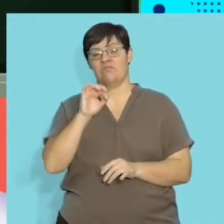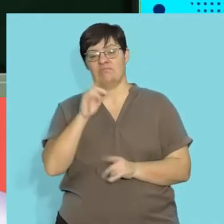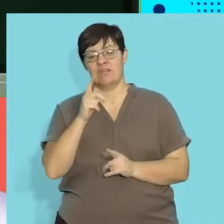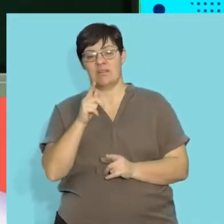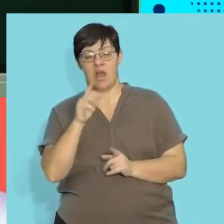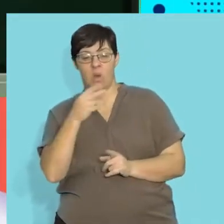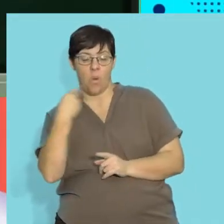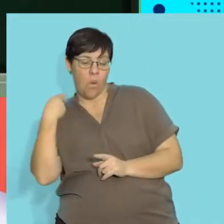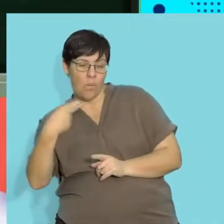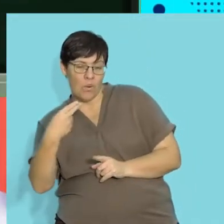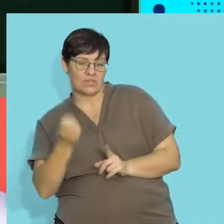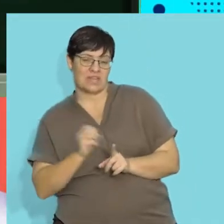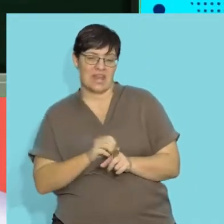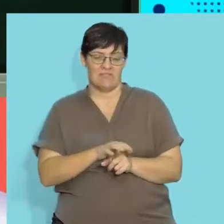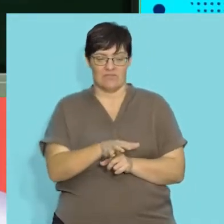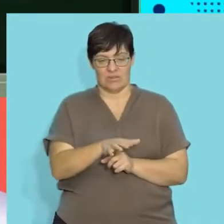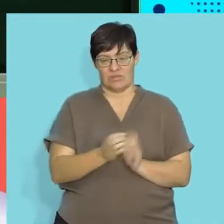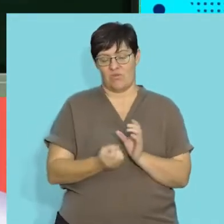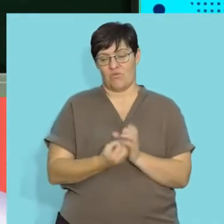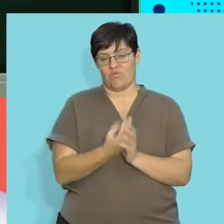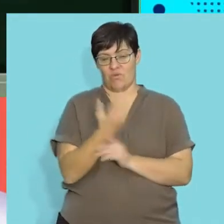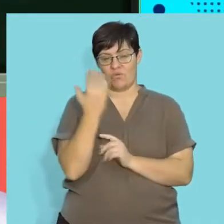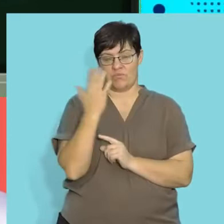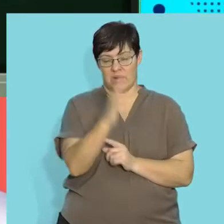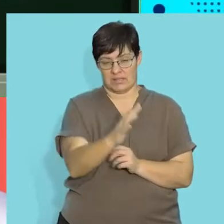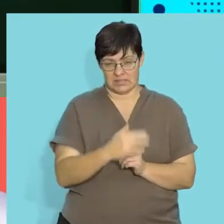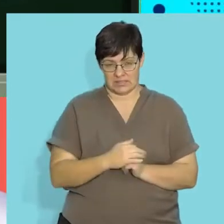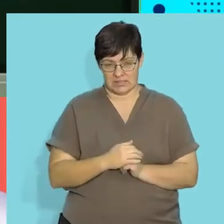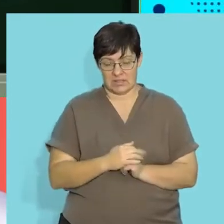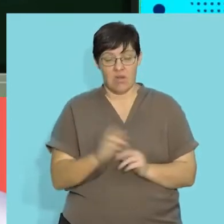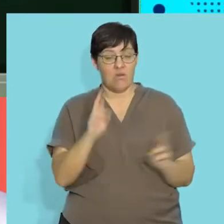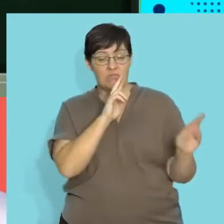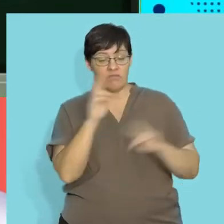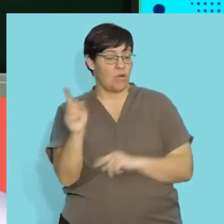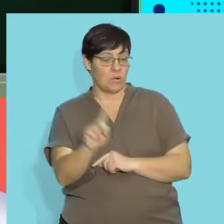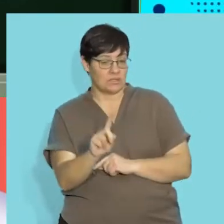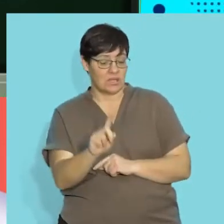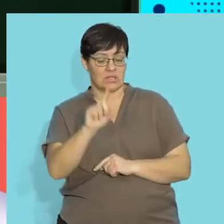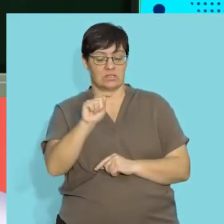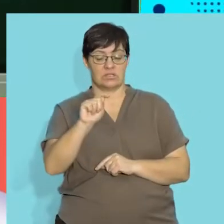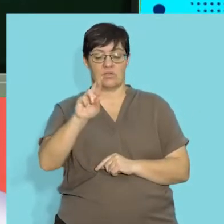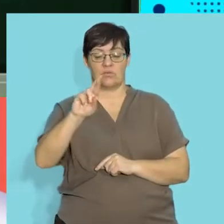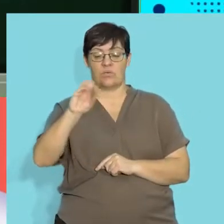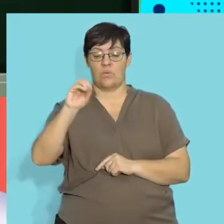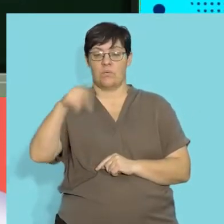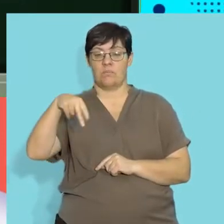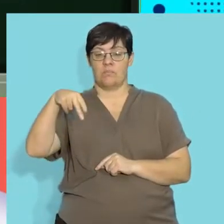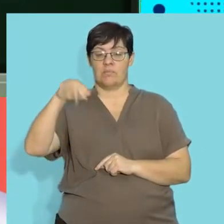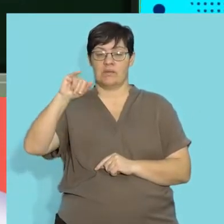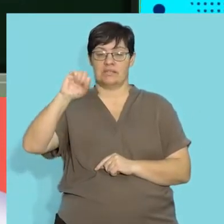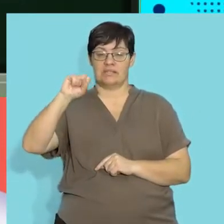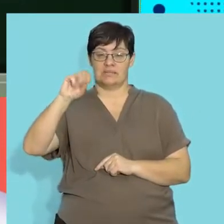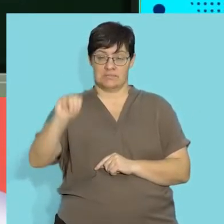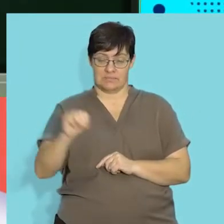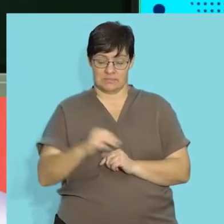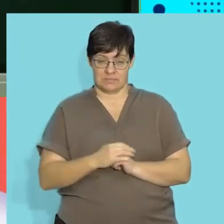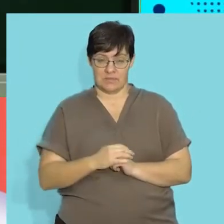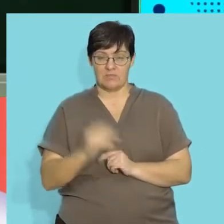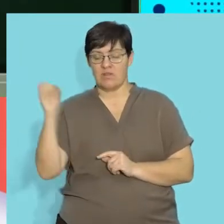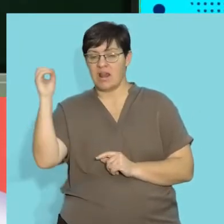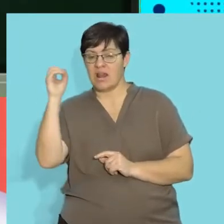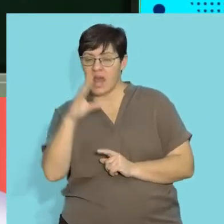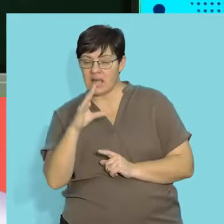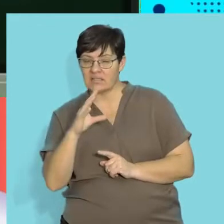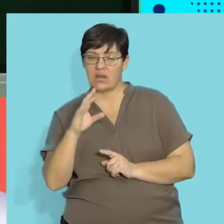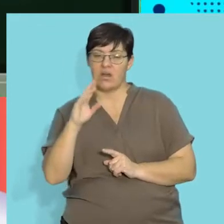a wrap of how hormones influence the growth of plants, and we referred to that as tropism. We've looked at the effect